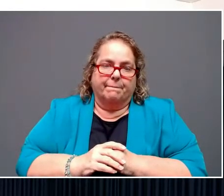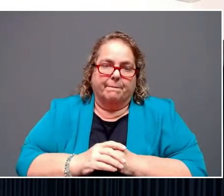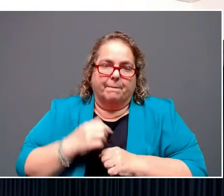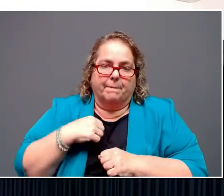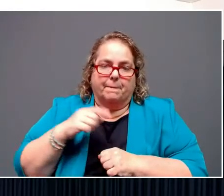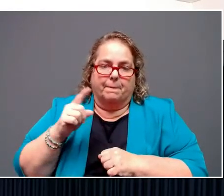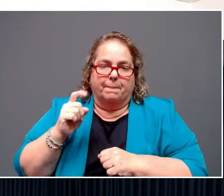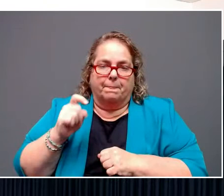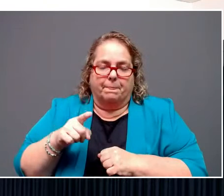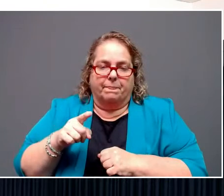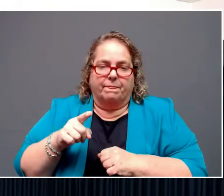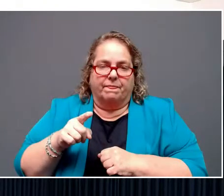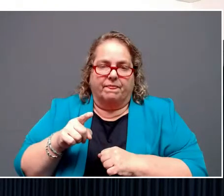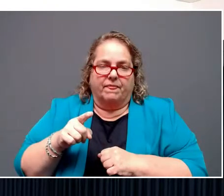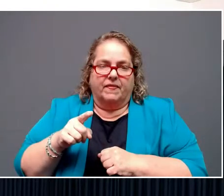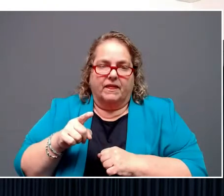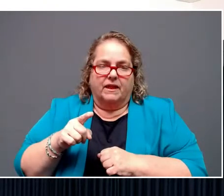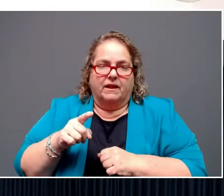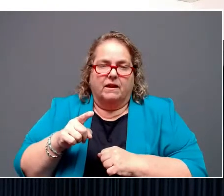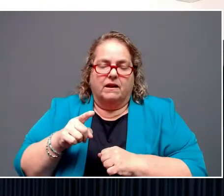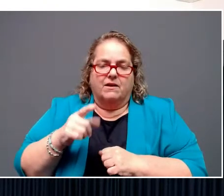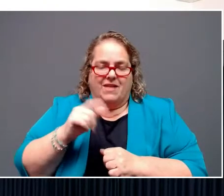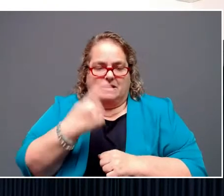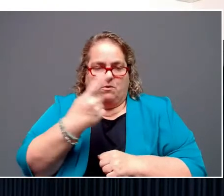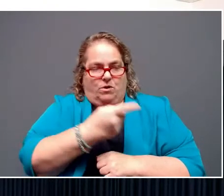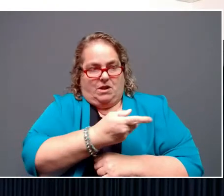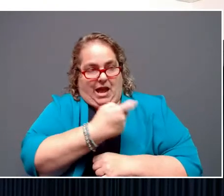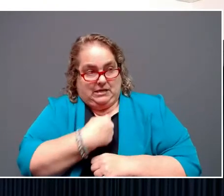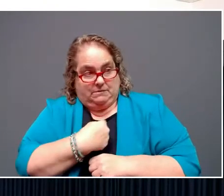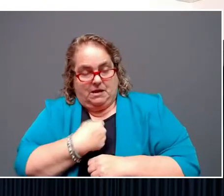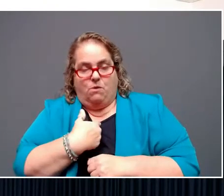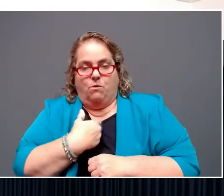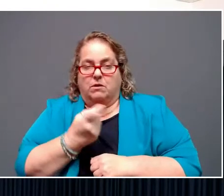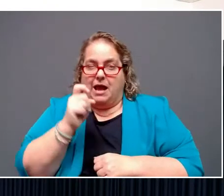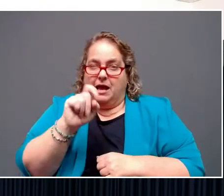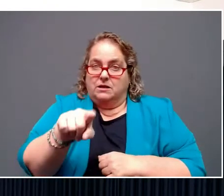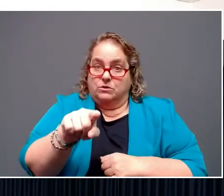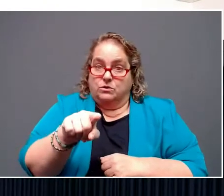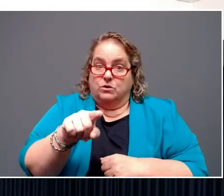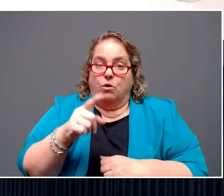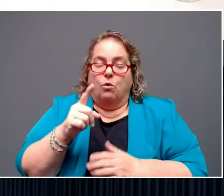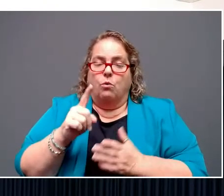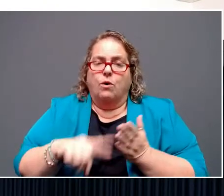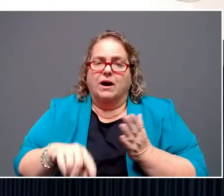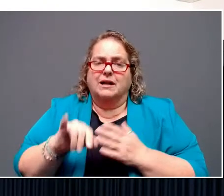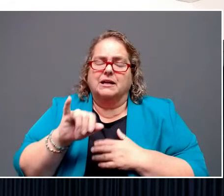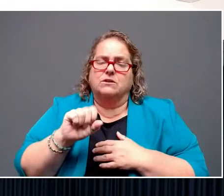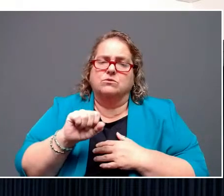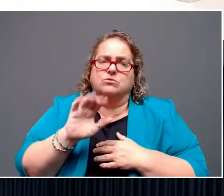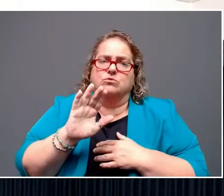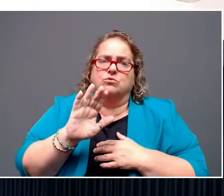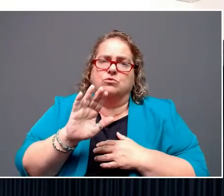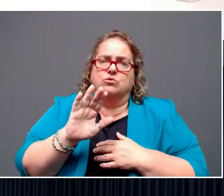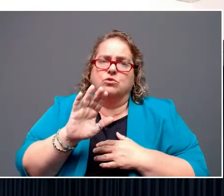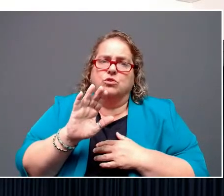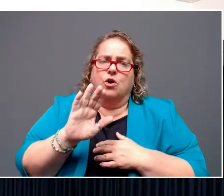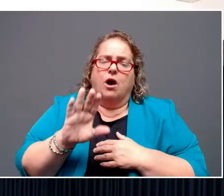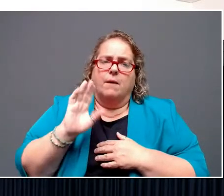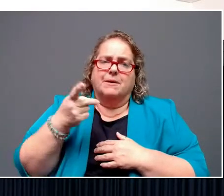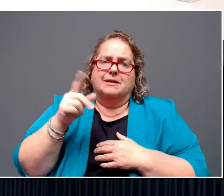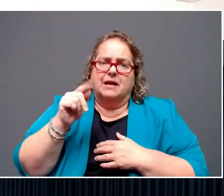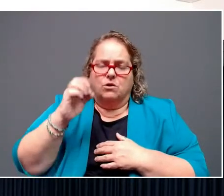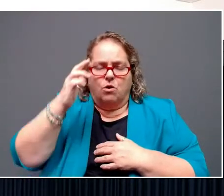me lately that I'm going to pass on. What is your latest update or knowledge